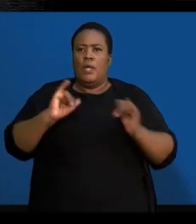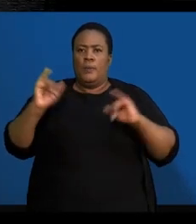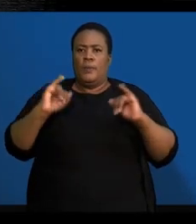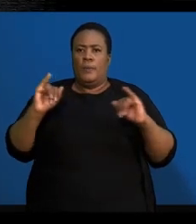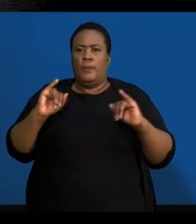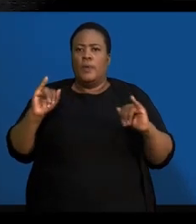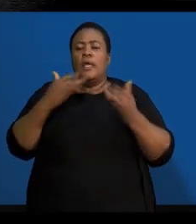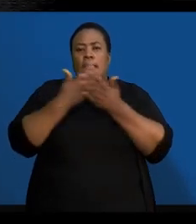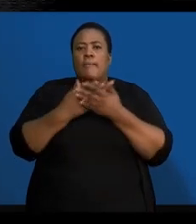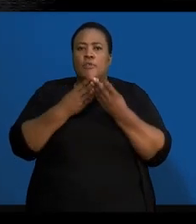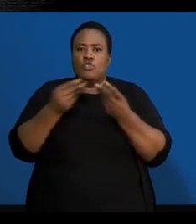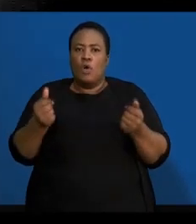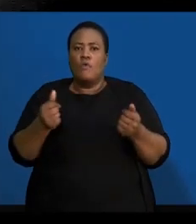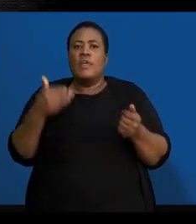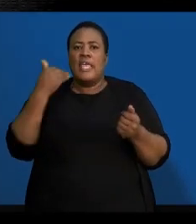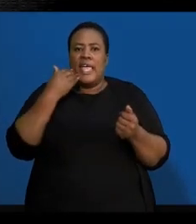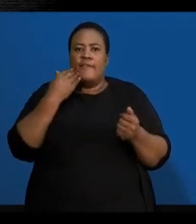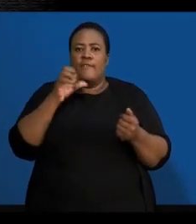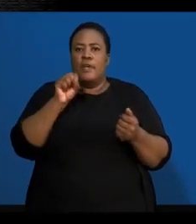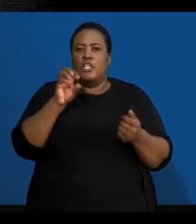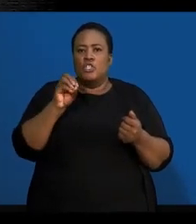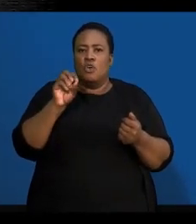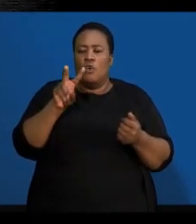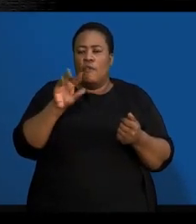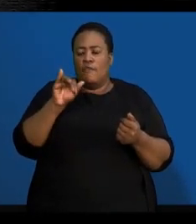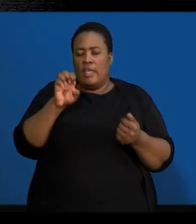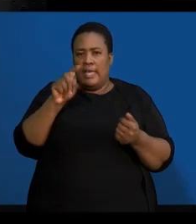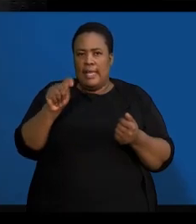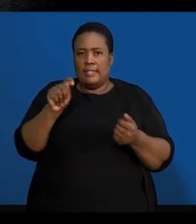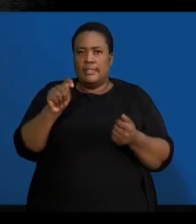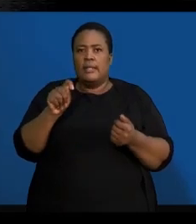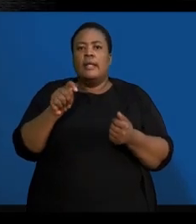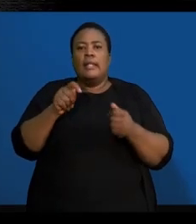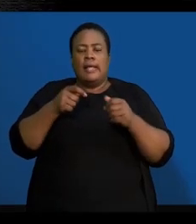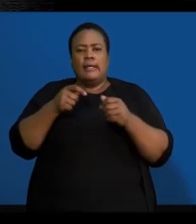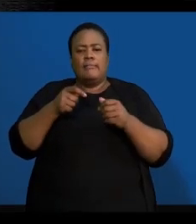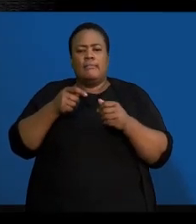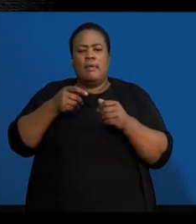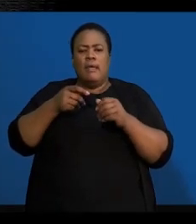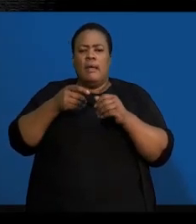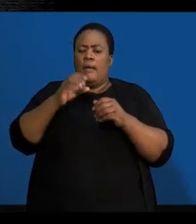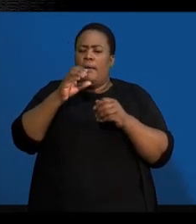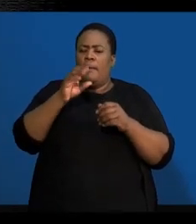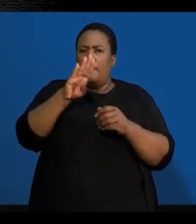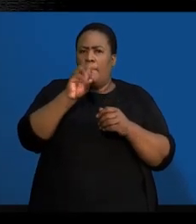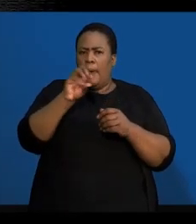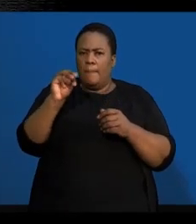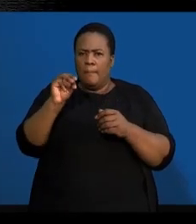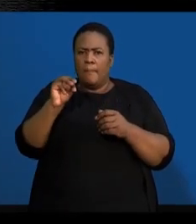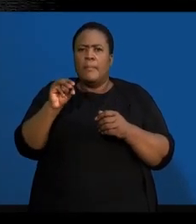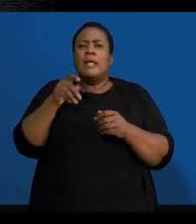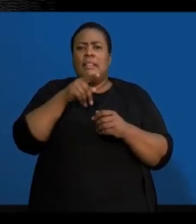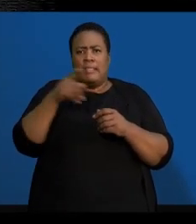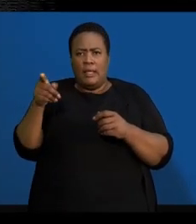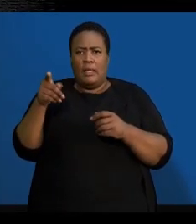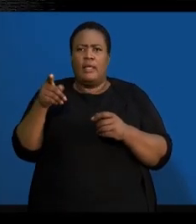Cuba. The ultimatum suggests that the USA, Kennedy, wielded more power than the Soviet Union. Kennedy ordered or